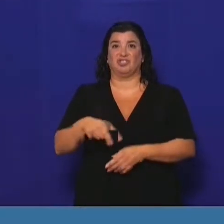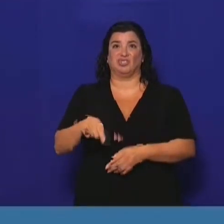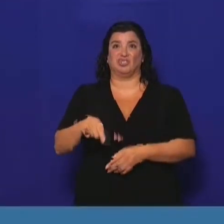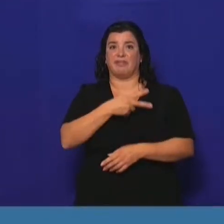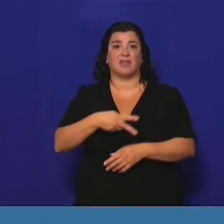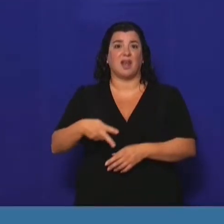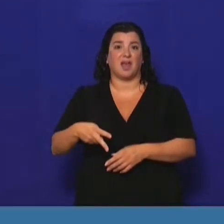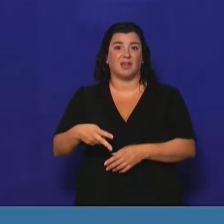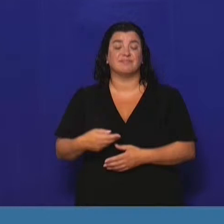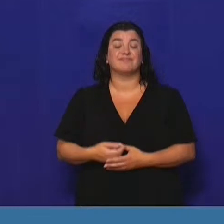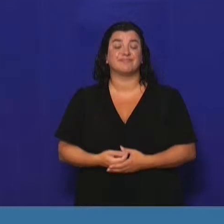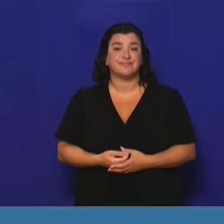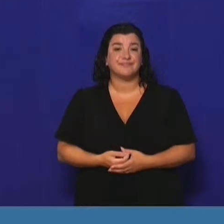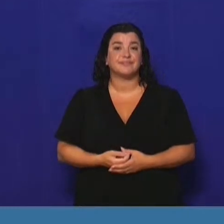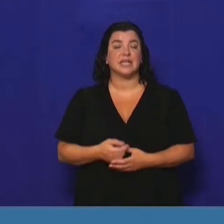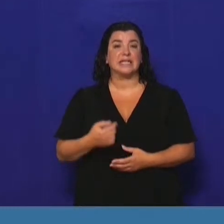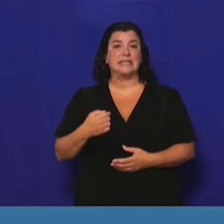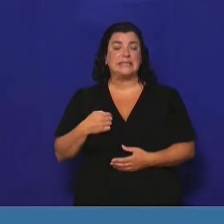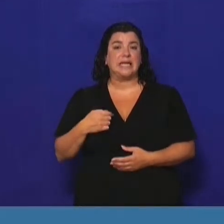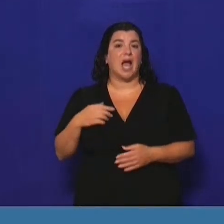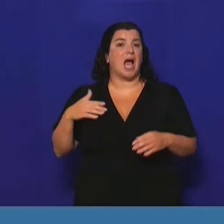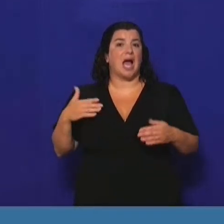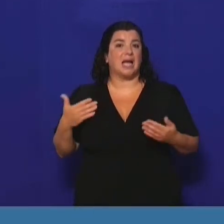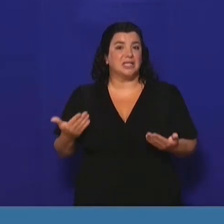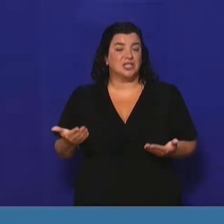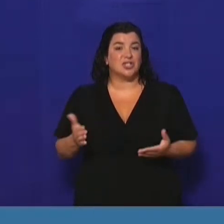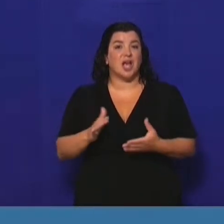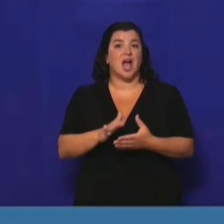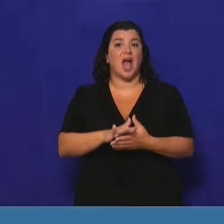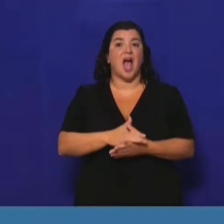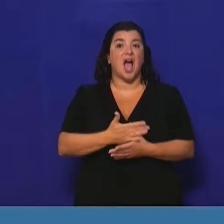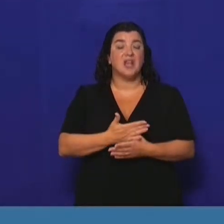li propju tirriżulta kemm